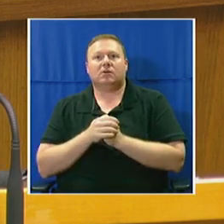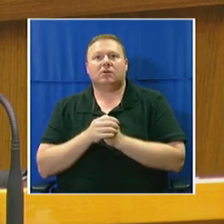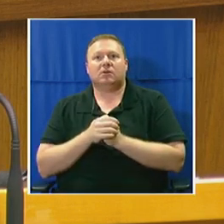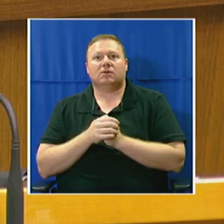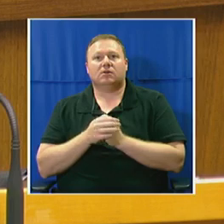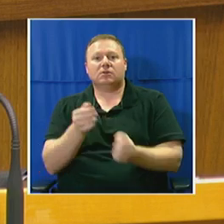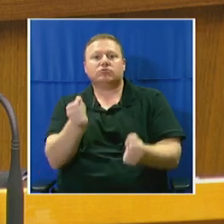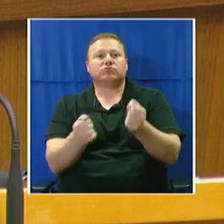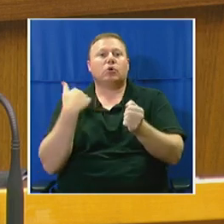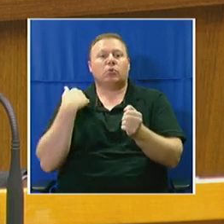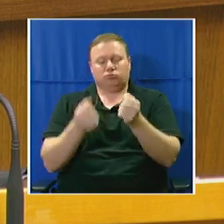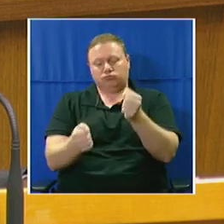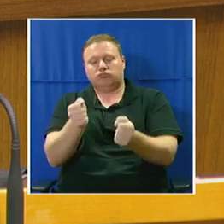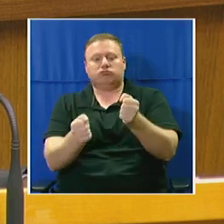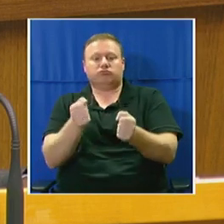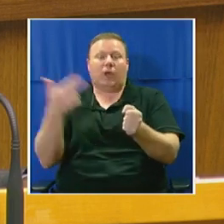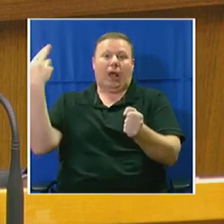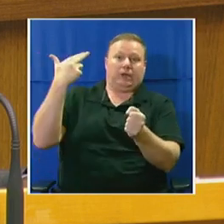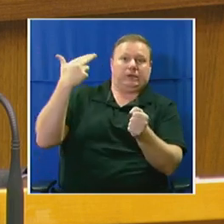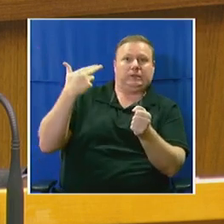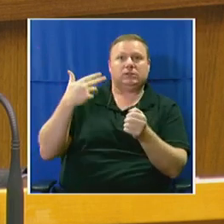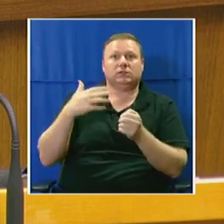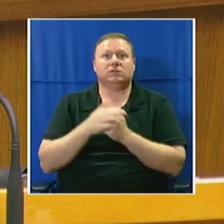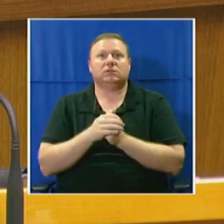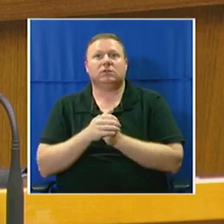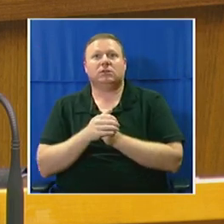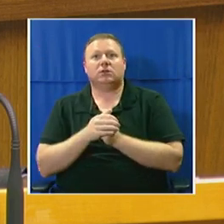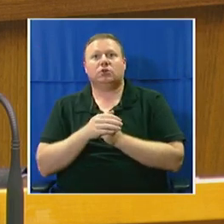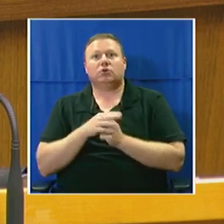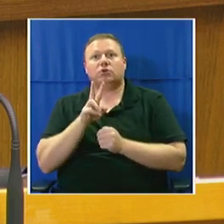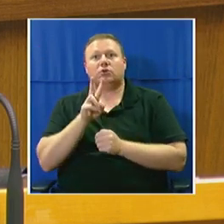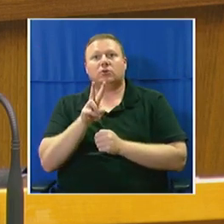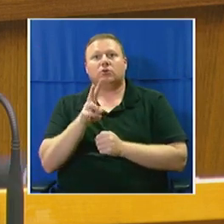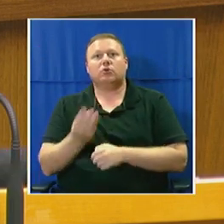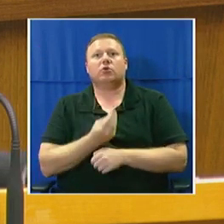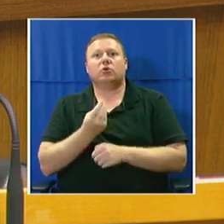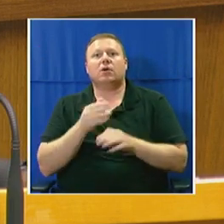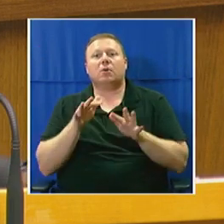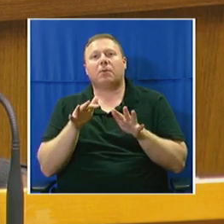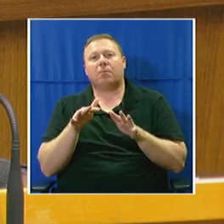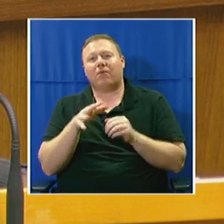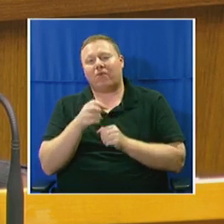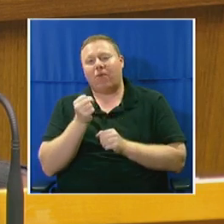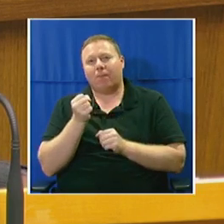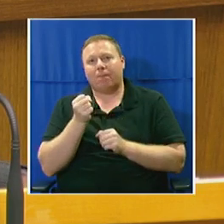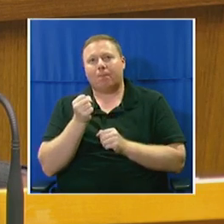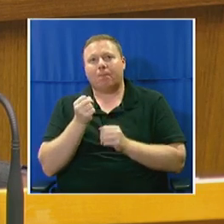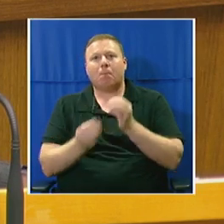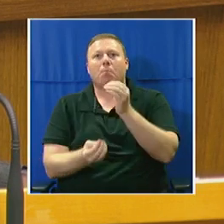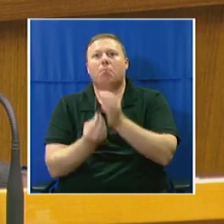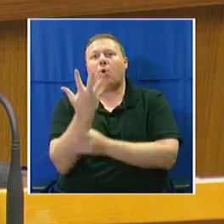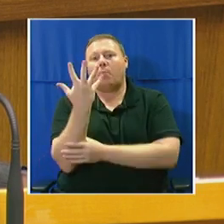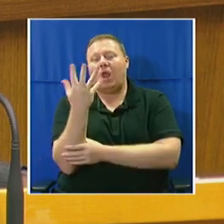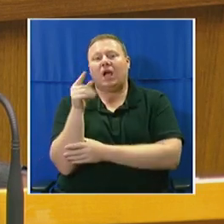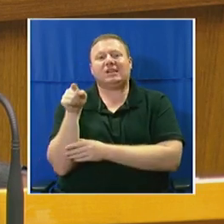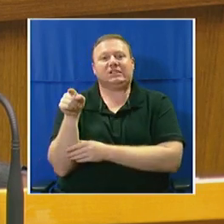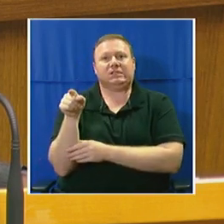collective to address patrai that is in line with the following the following incident that has happened in the past